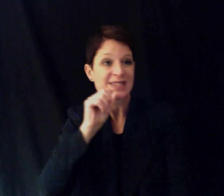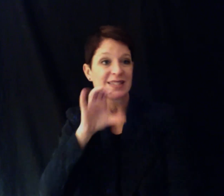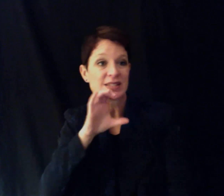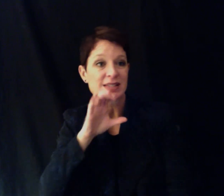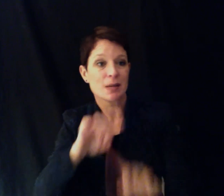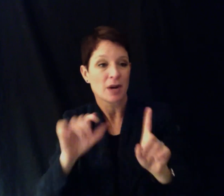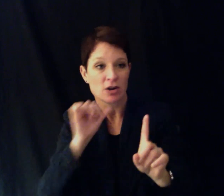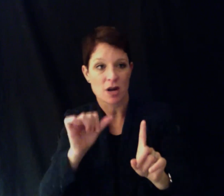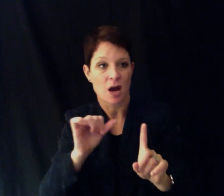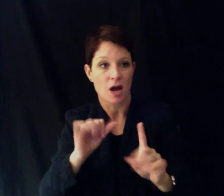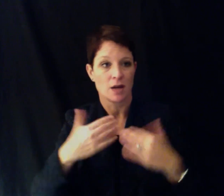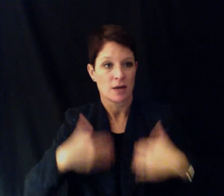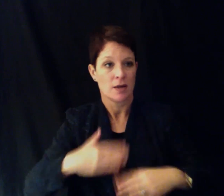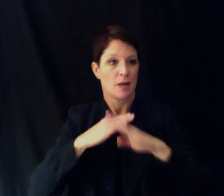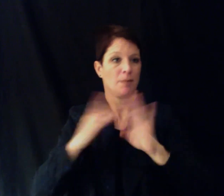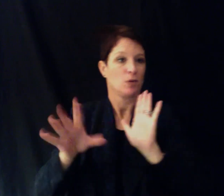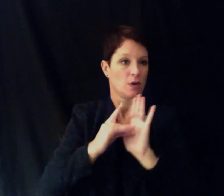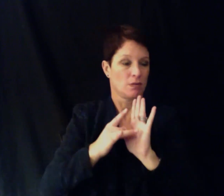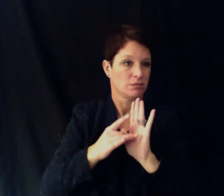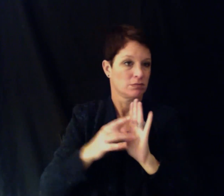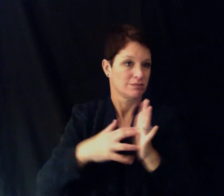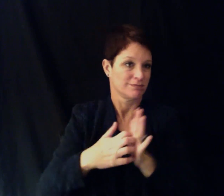not immunocompromised.